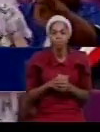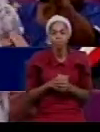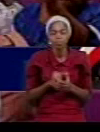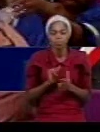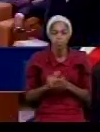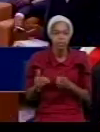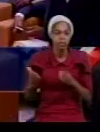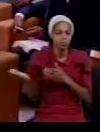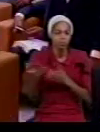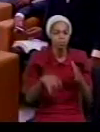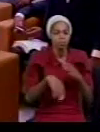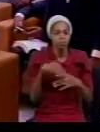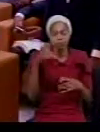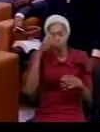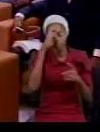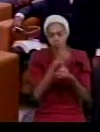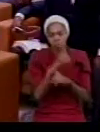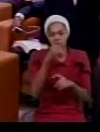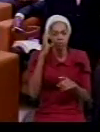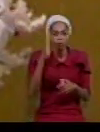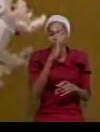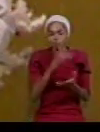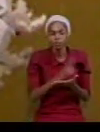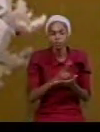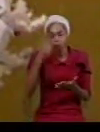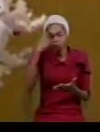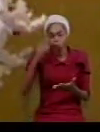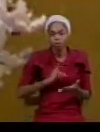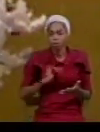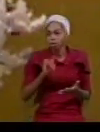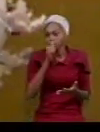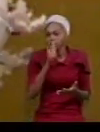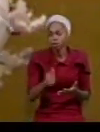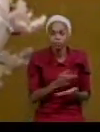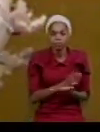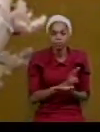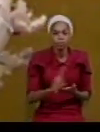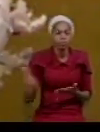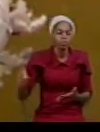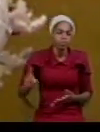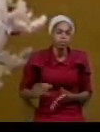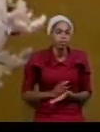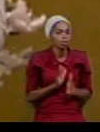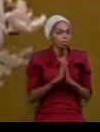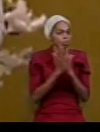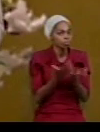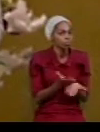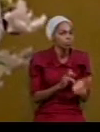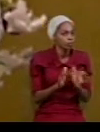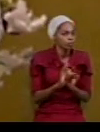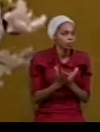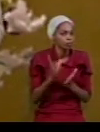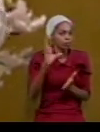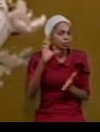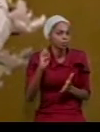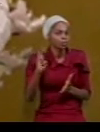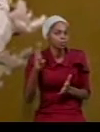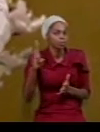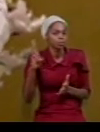Thank you. Let's turn our Bibles there together. Leviticus chapter 11, verse